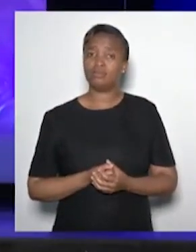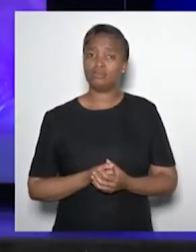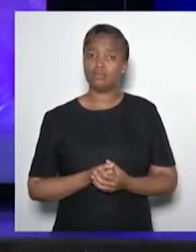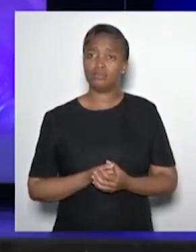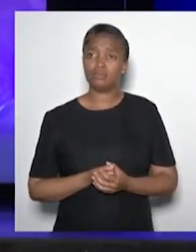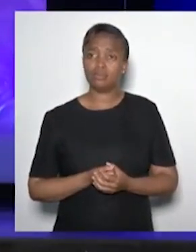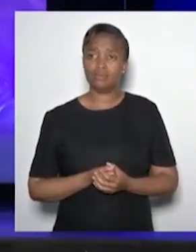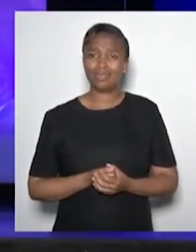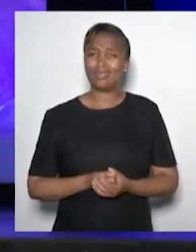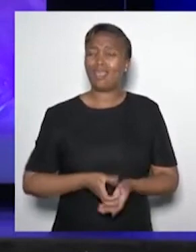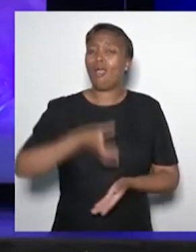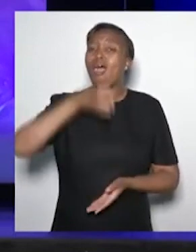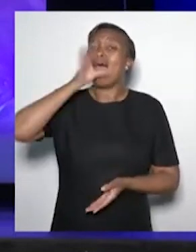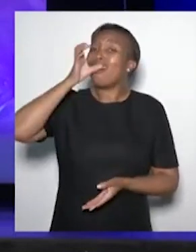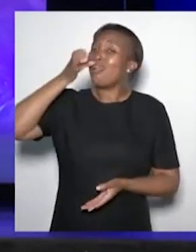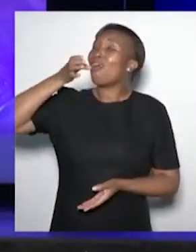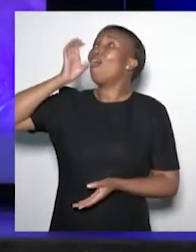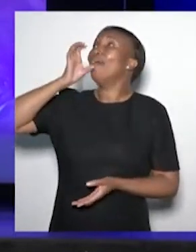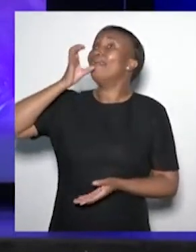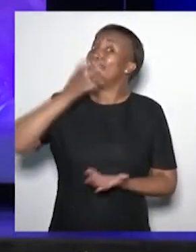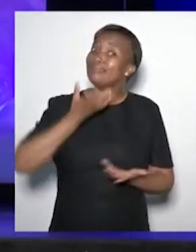Kimbamba mikomboti.